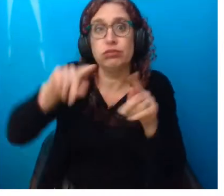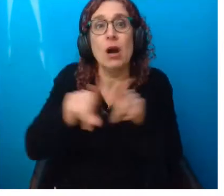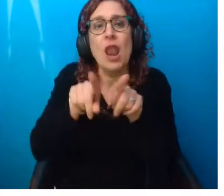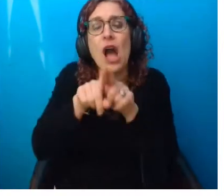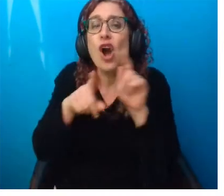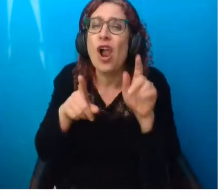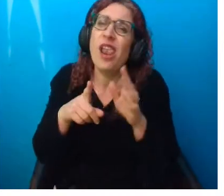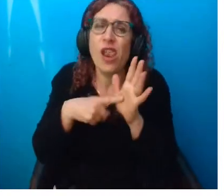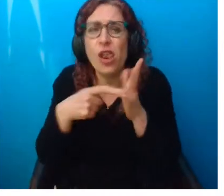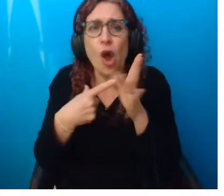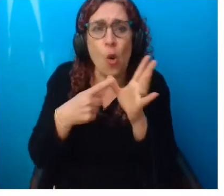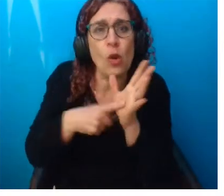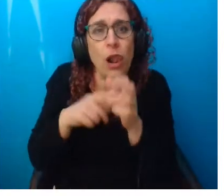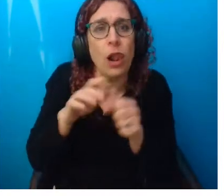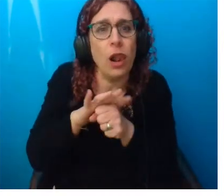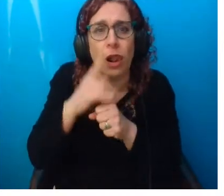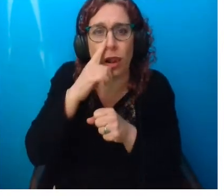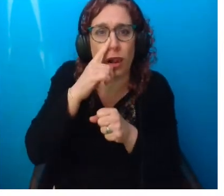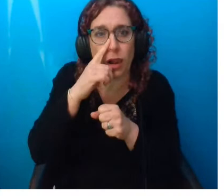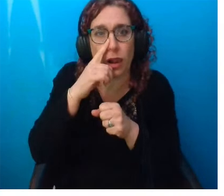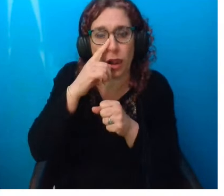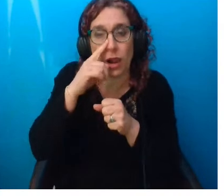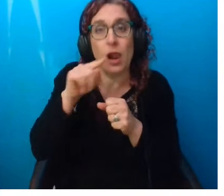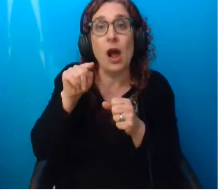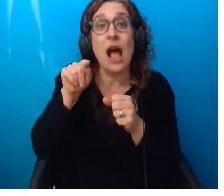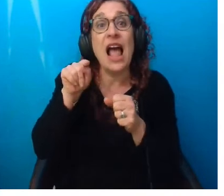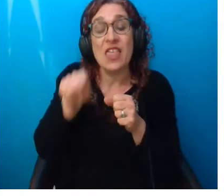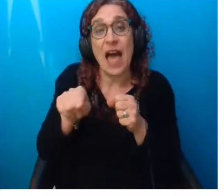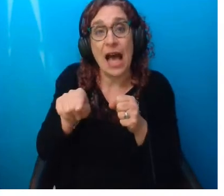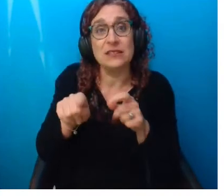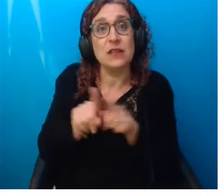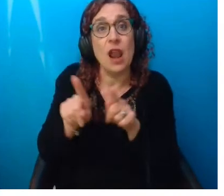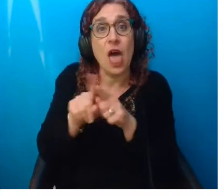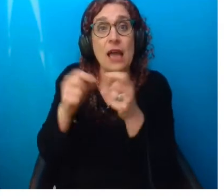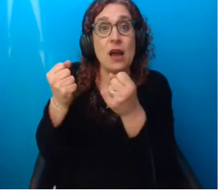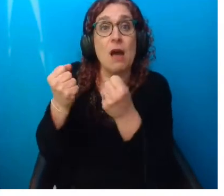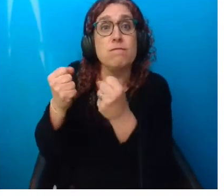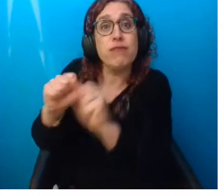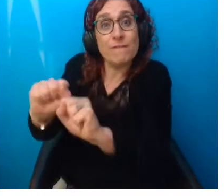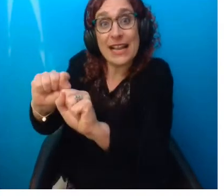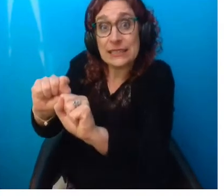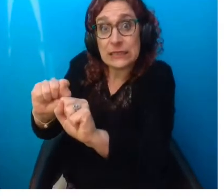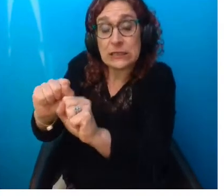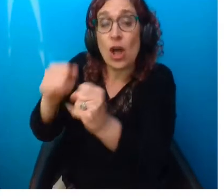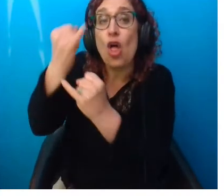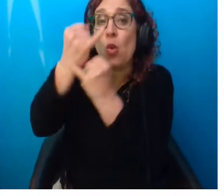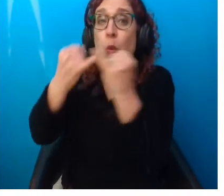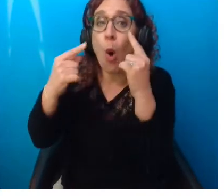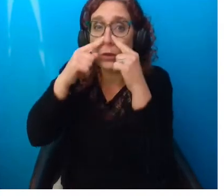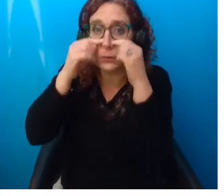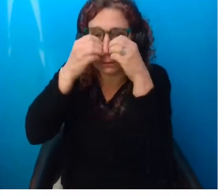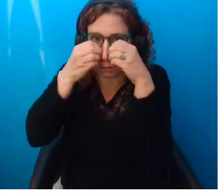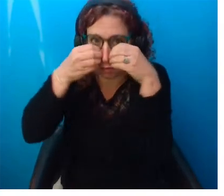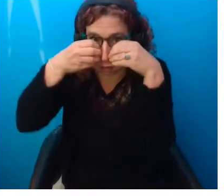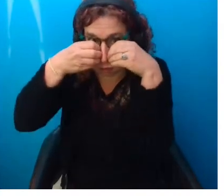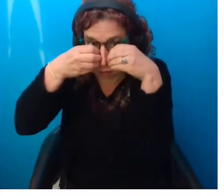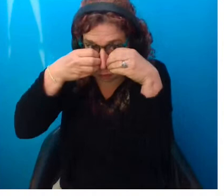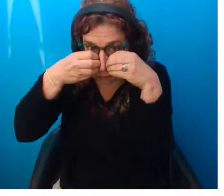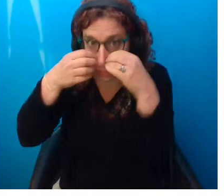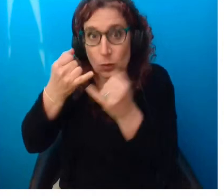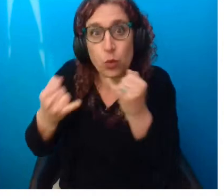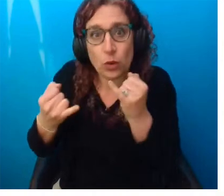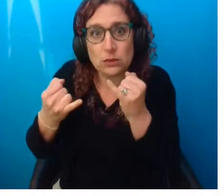anti-allergic treatment, you prevent the onset of the allergic inflammation in the nose, and